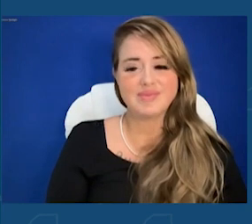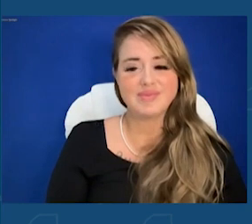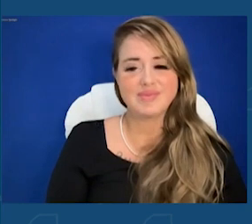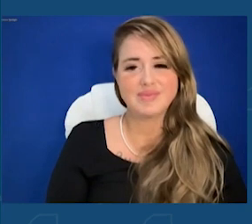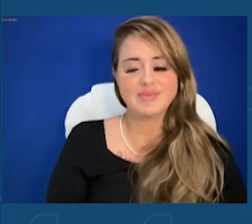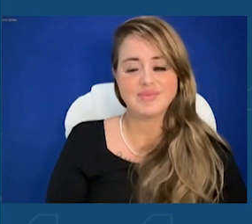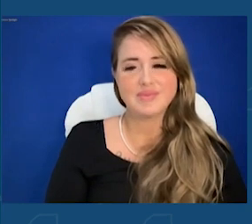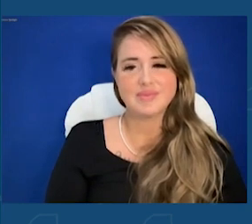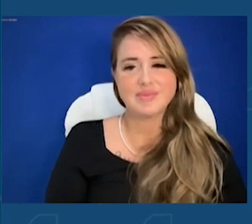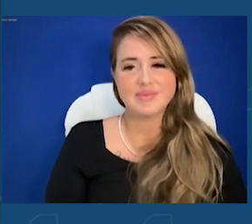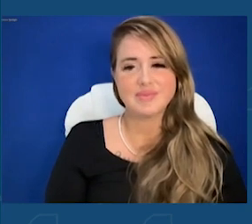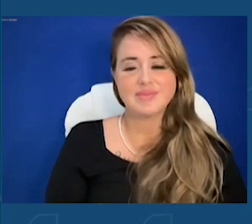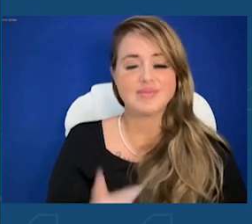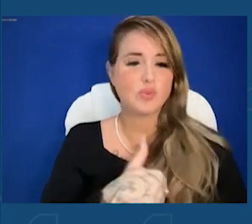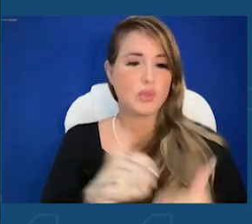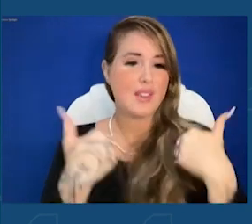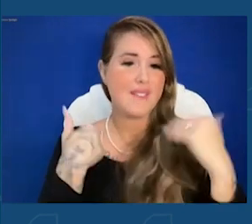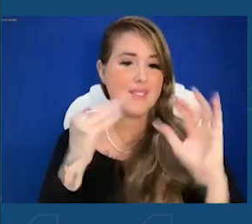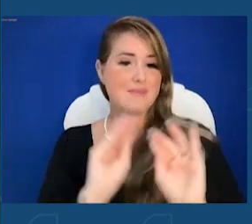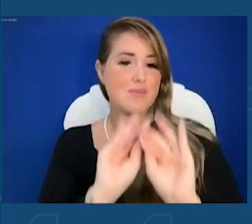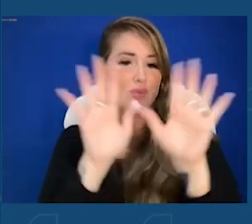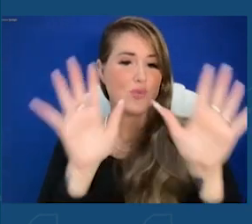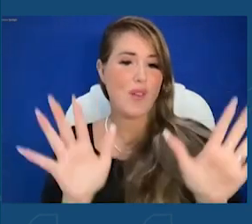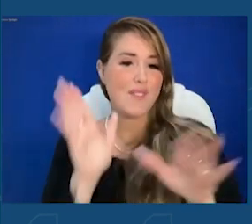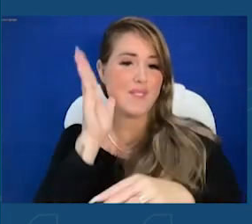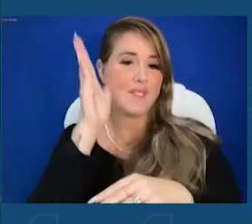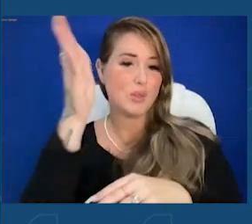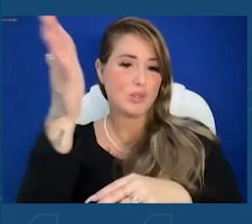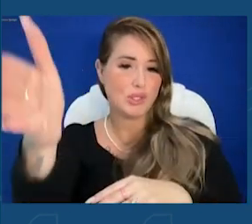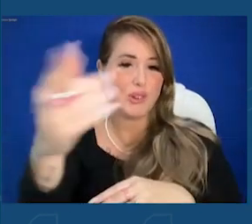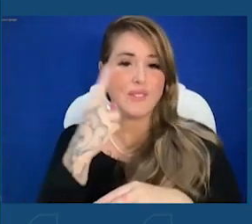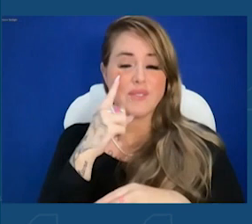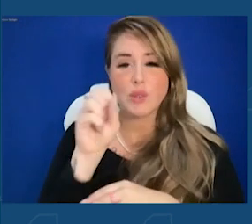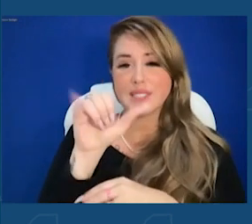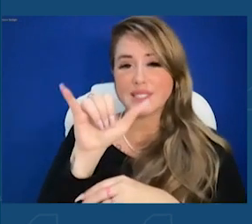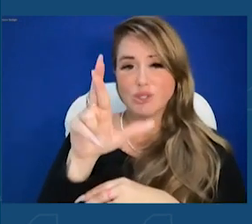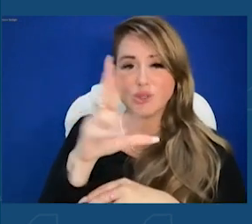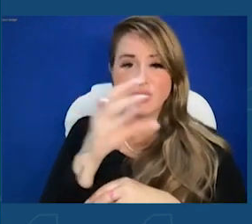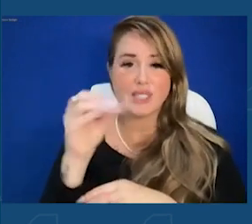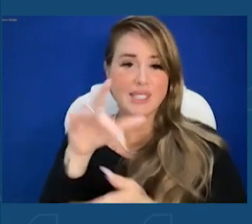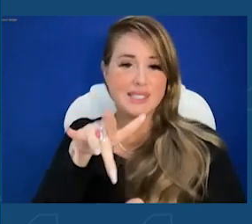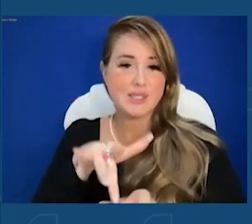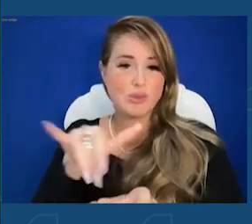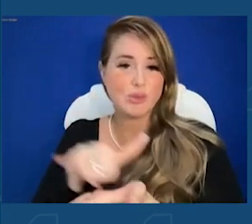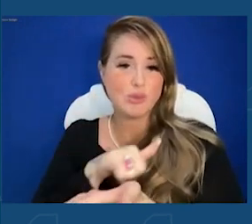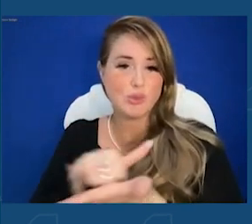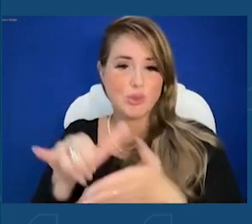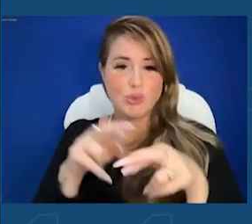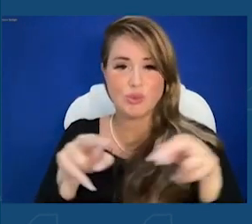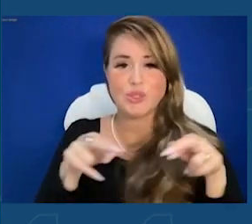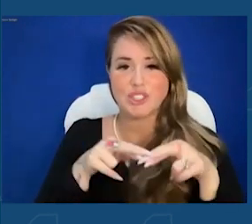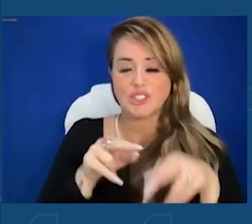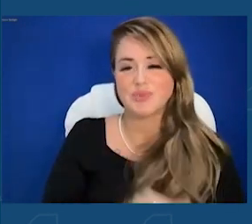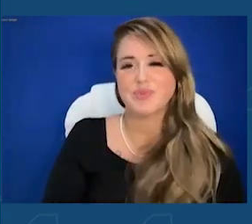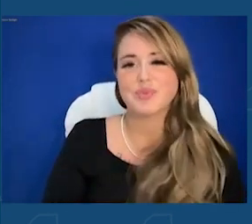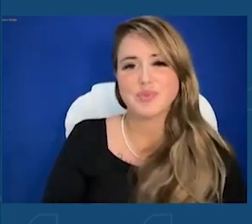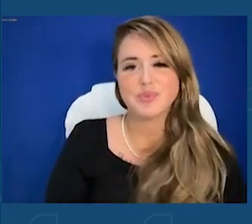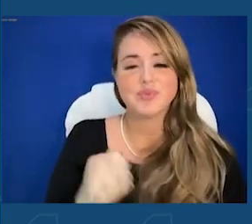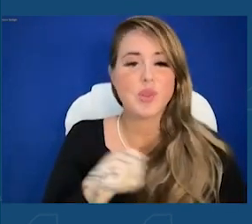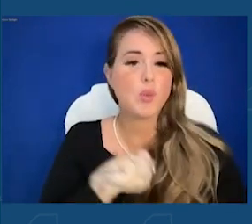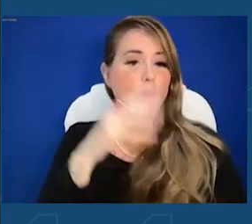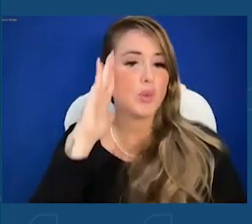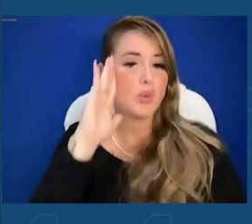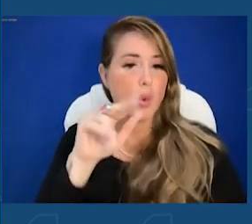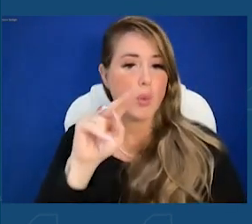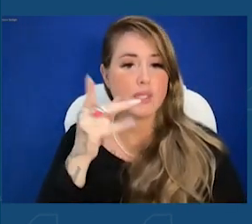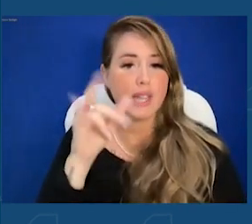There is a bright future ahead for the city of Syracuse and Central New York region. We know the Nappi